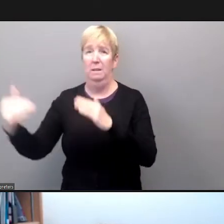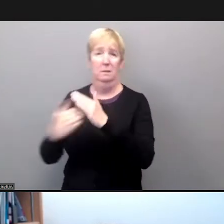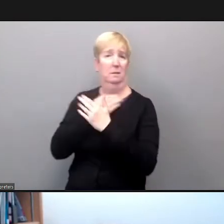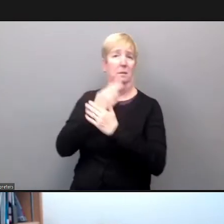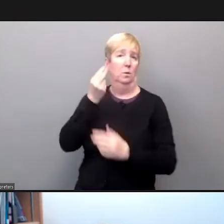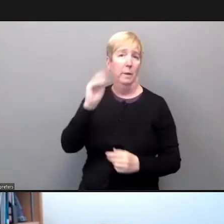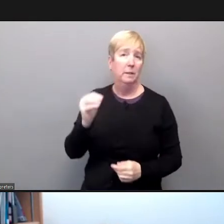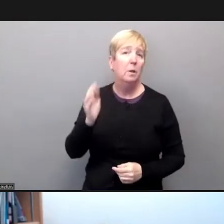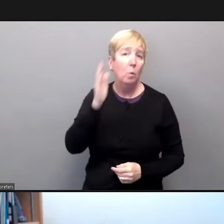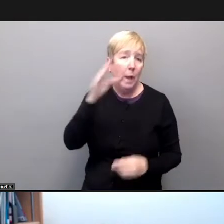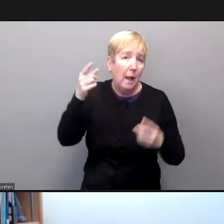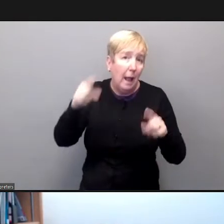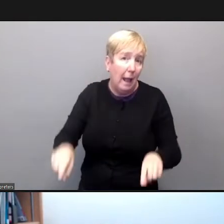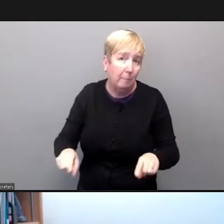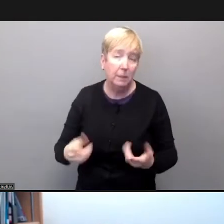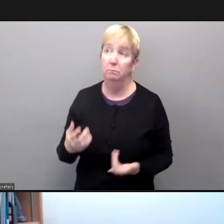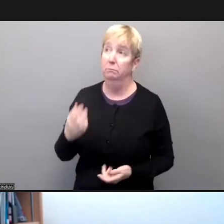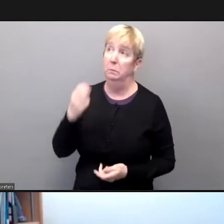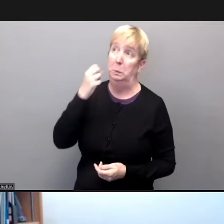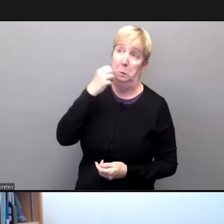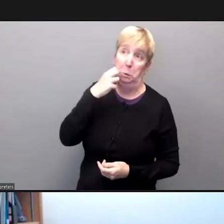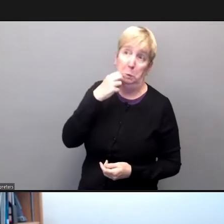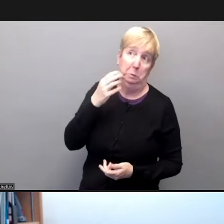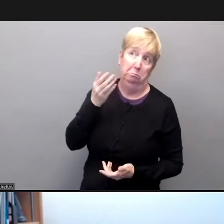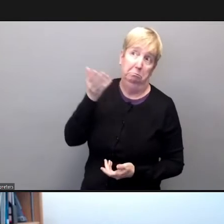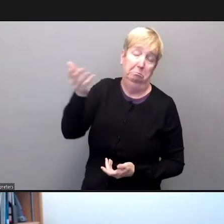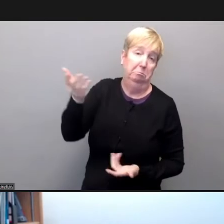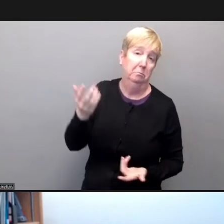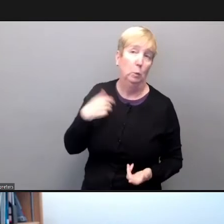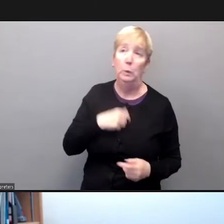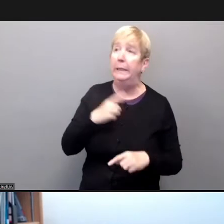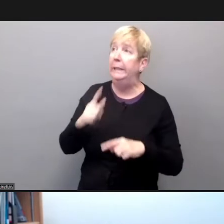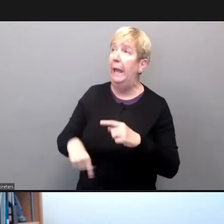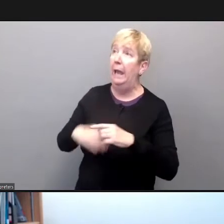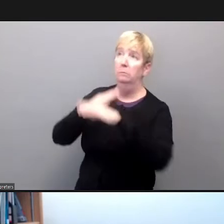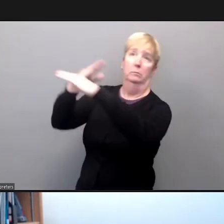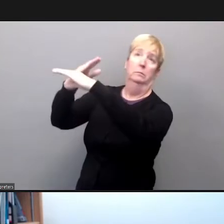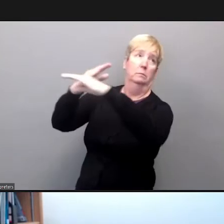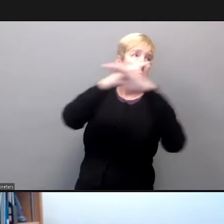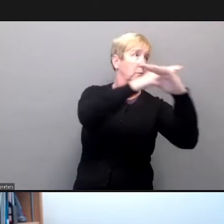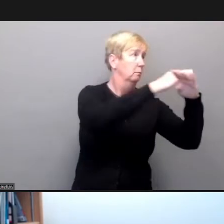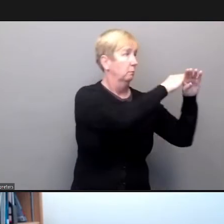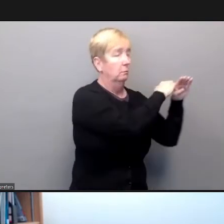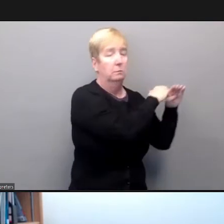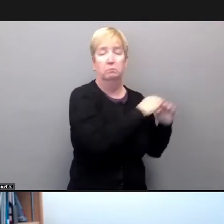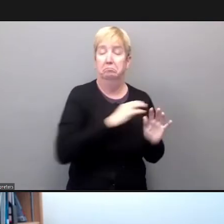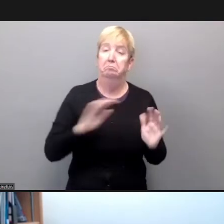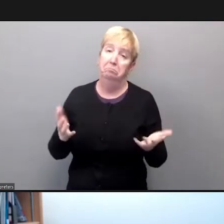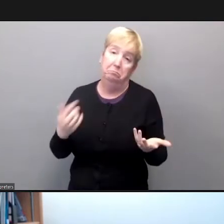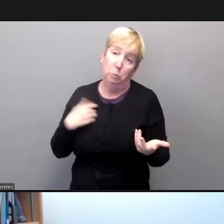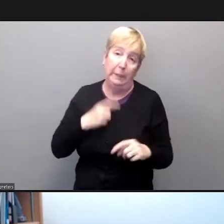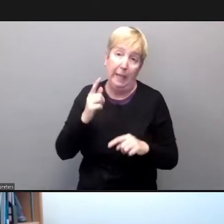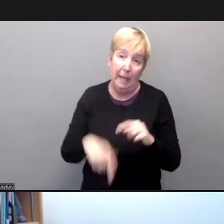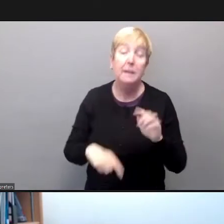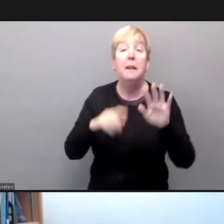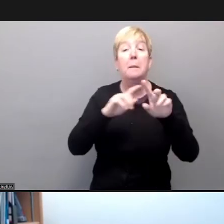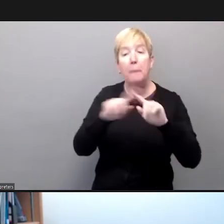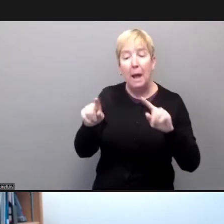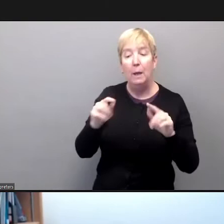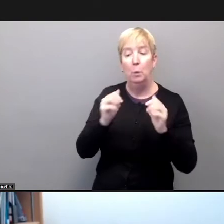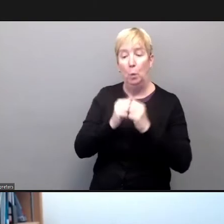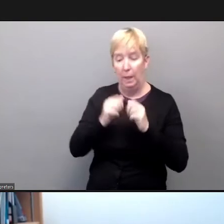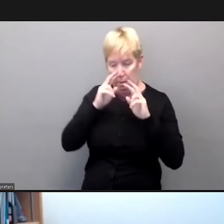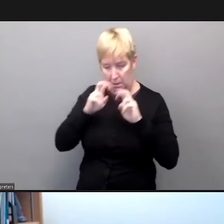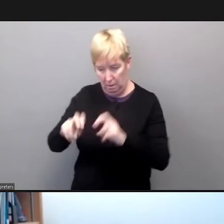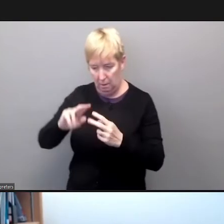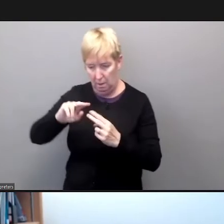it soon. We can't stop that. On the sequencing end, we're working hard. We